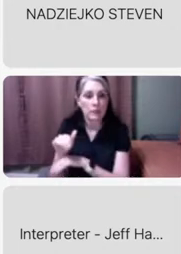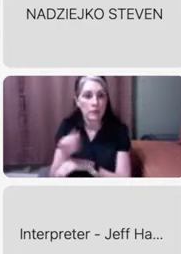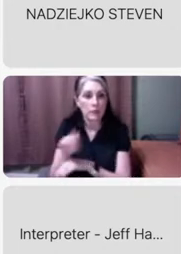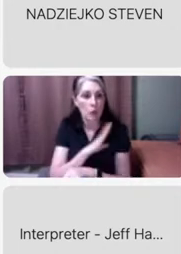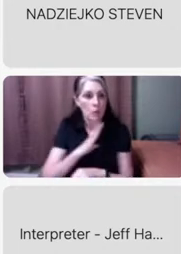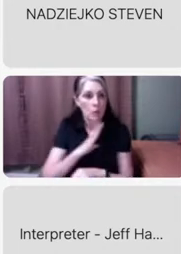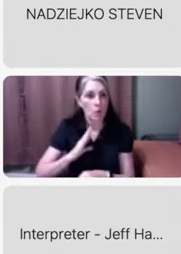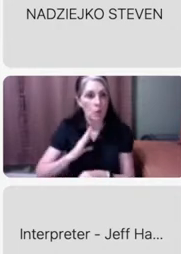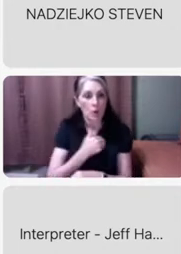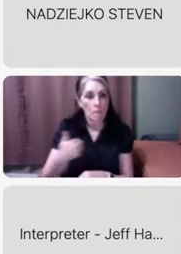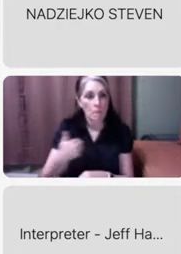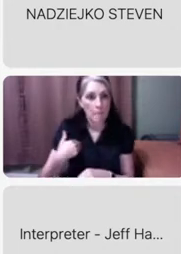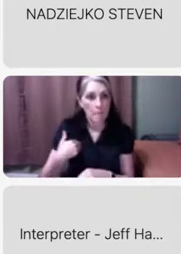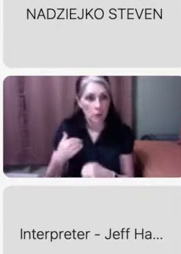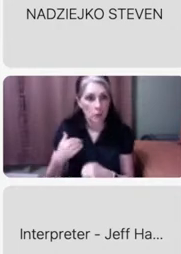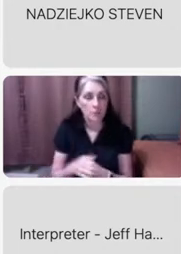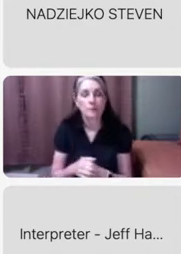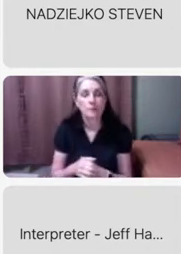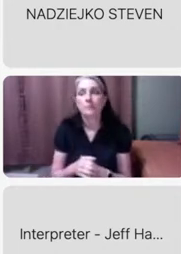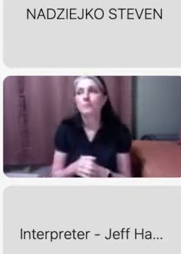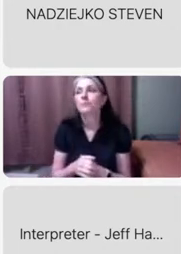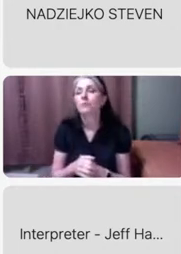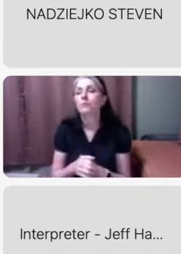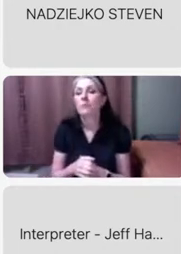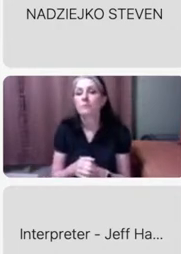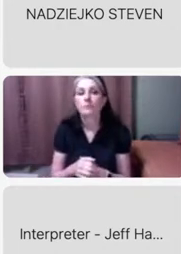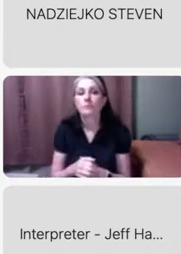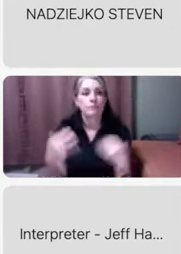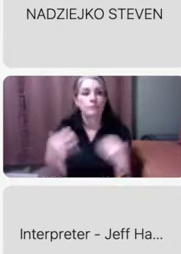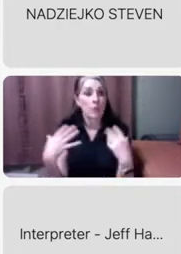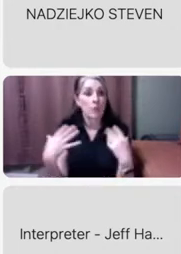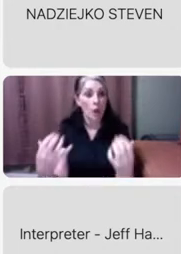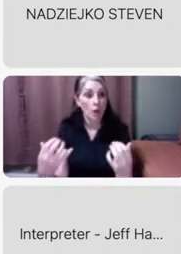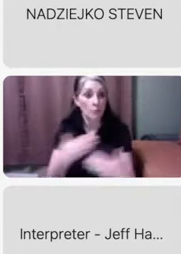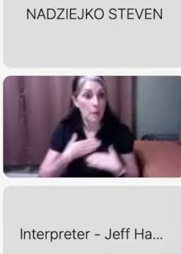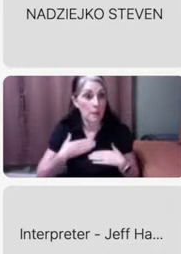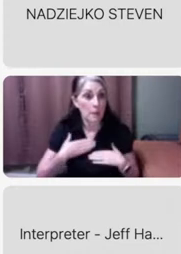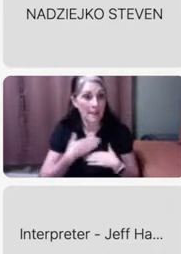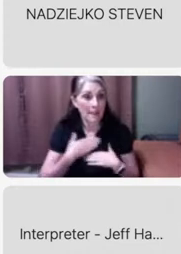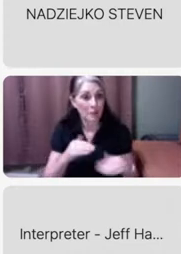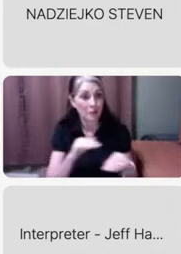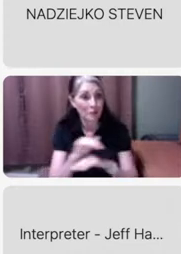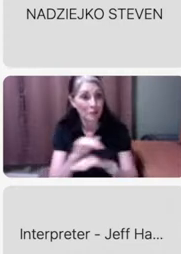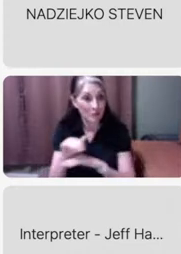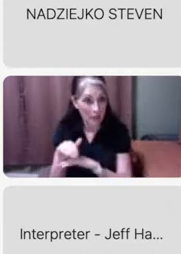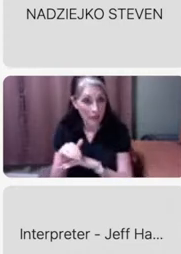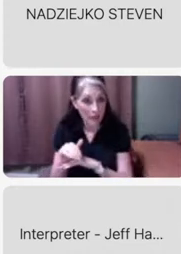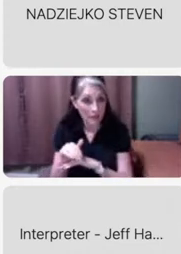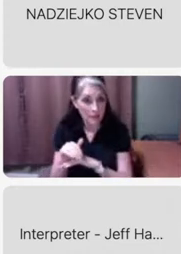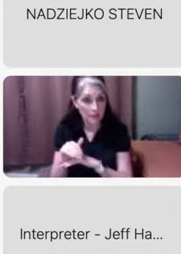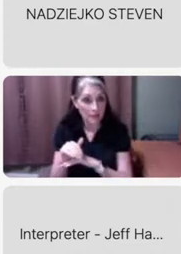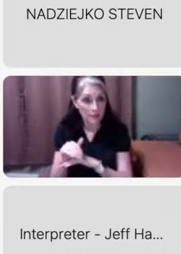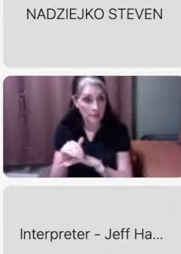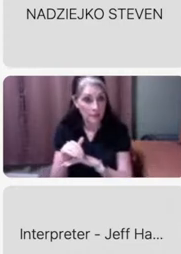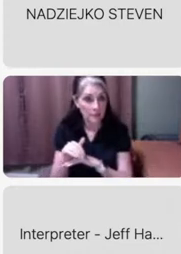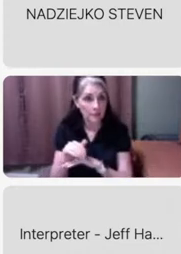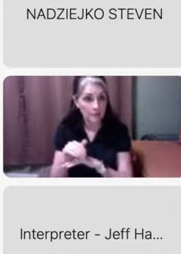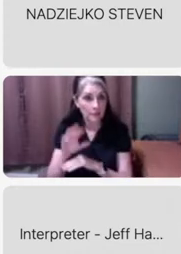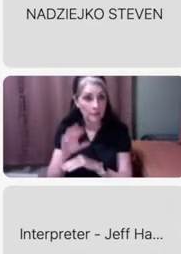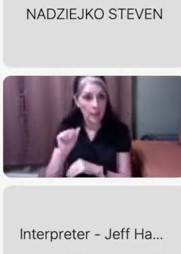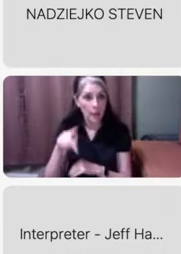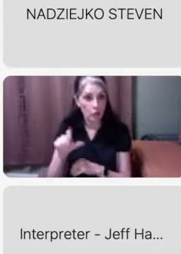and members of the audience it's my pleasure tonight to present our april update for our um